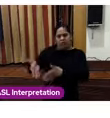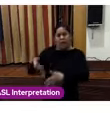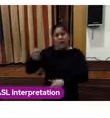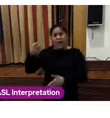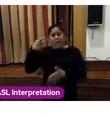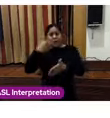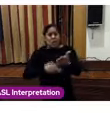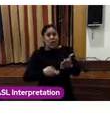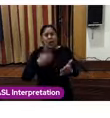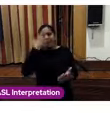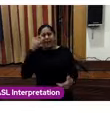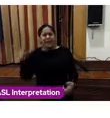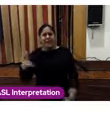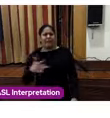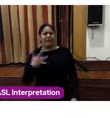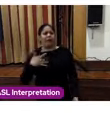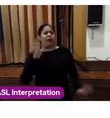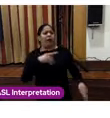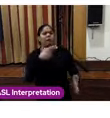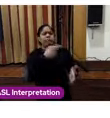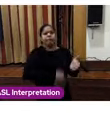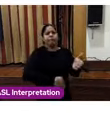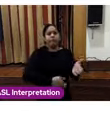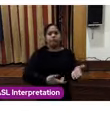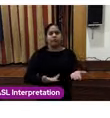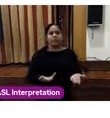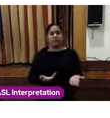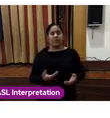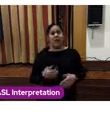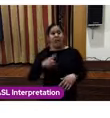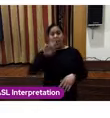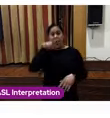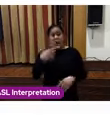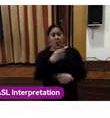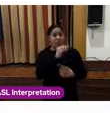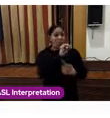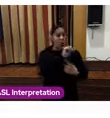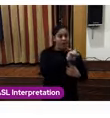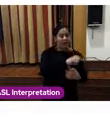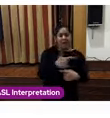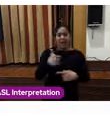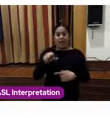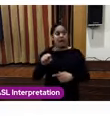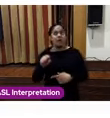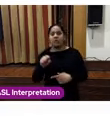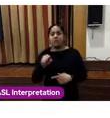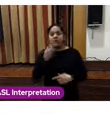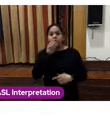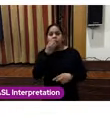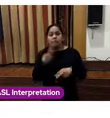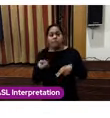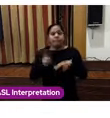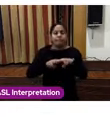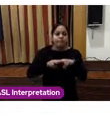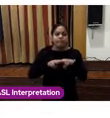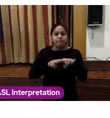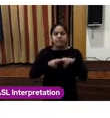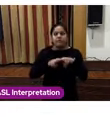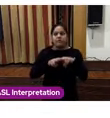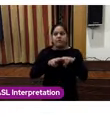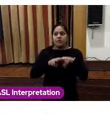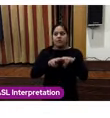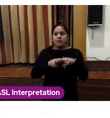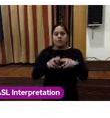they want to charge you. Like, and it's not just oil and gas. Our food inflation, similar things.